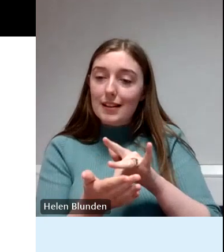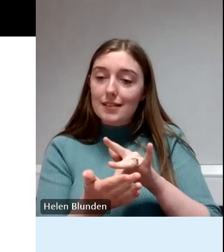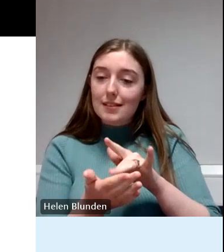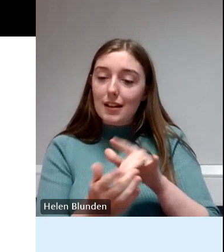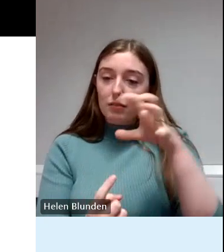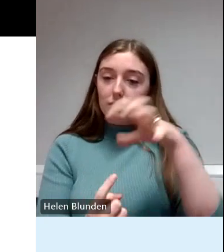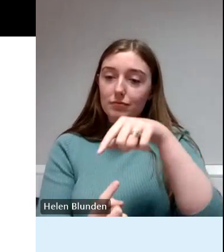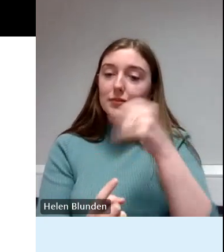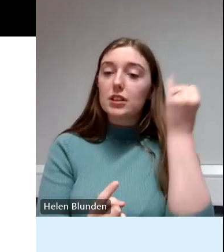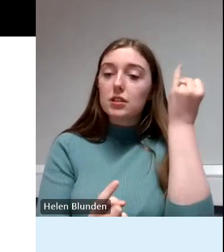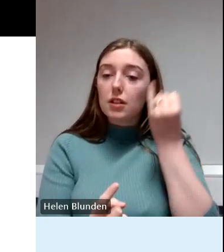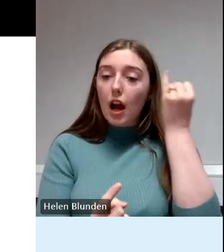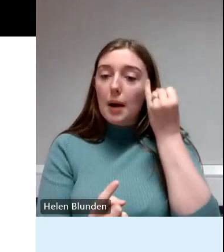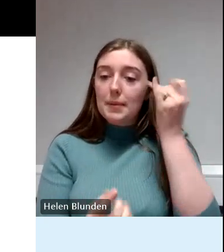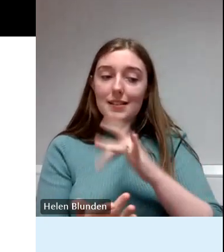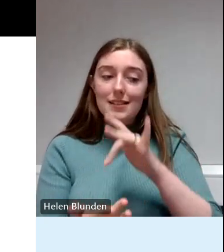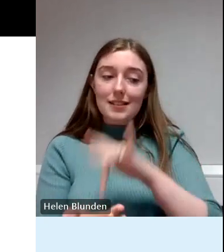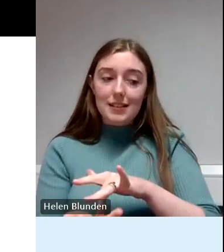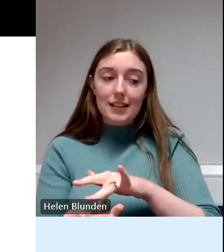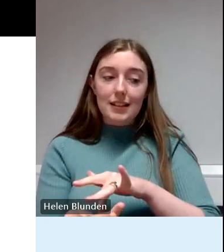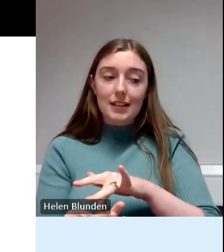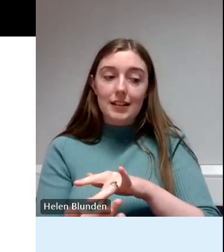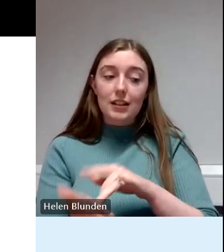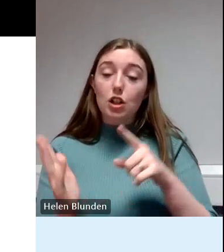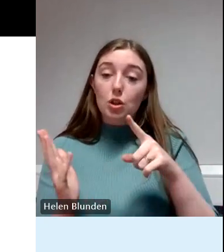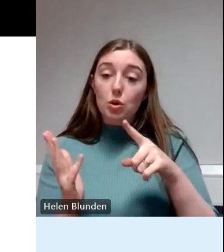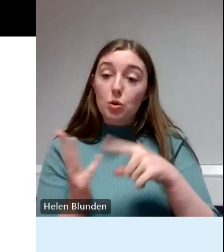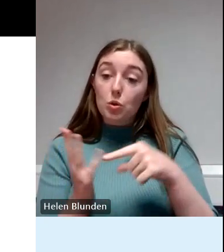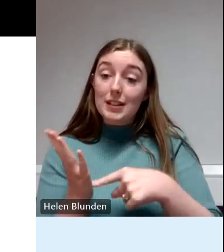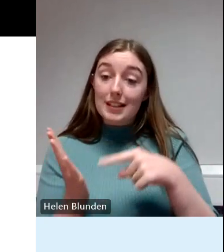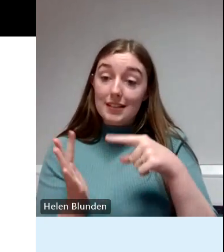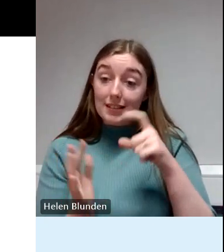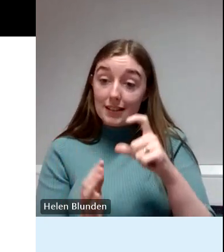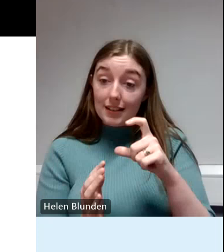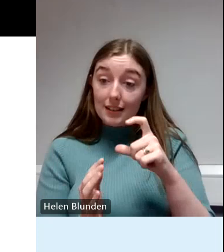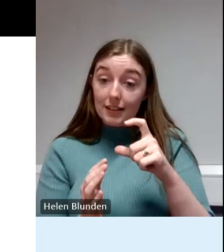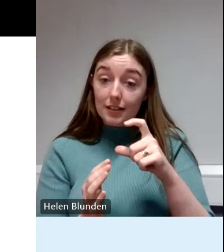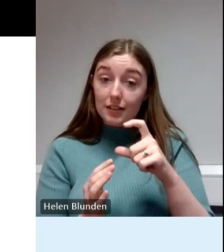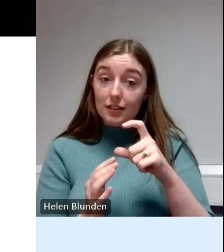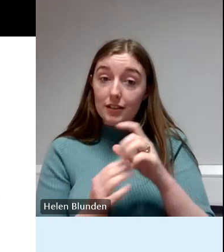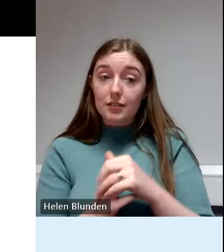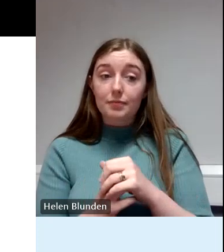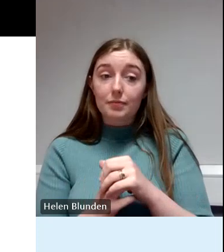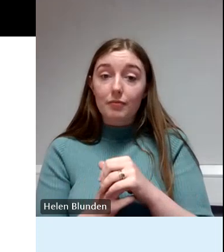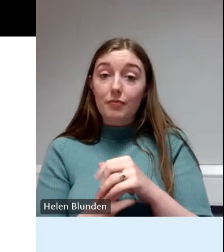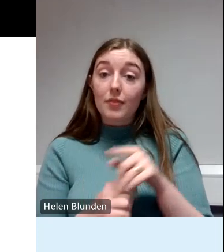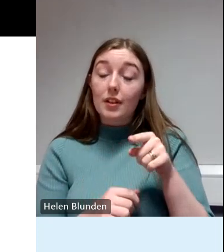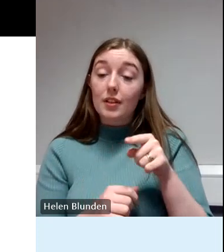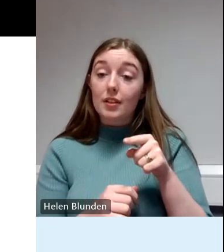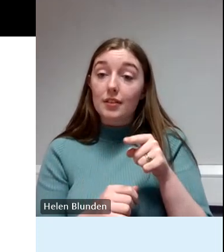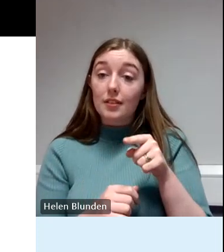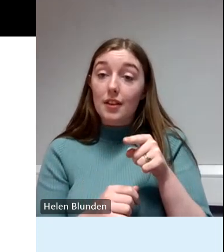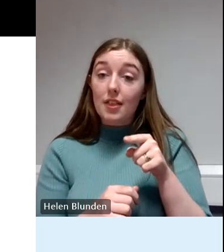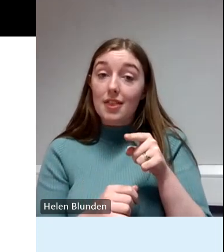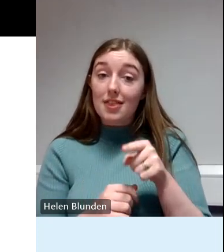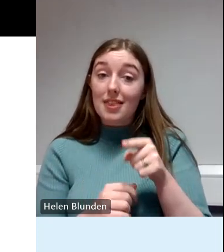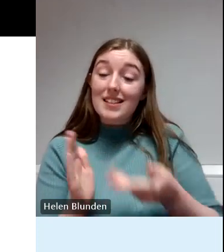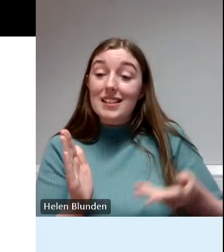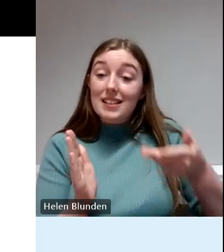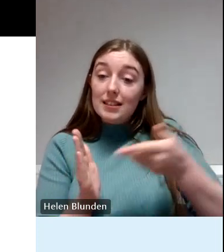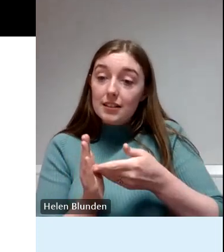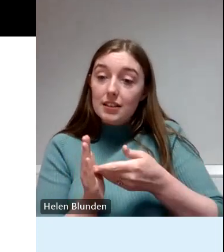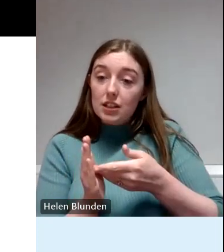centre. There is still the urgent treatment centre at the front door of the emergency department at the hospital, but this is an additional